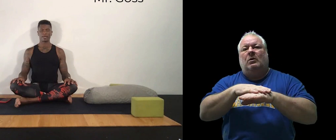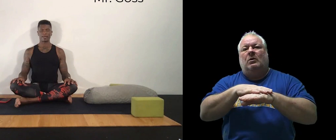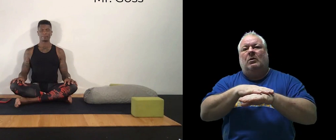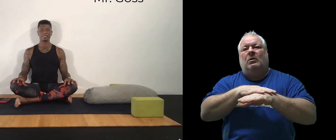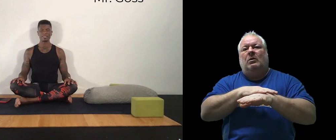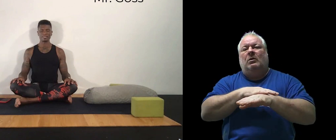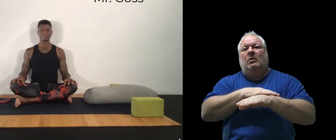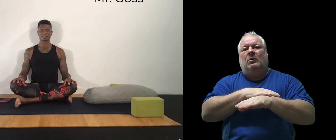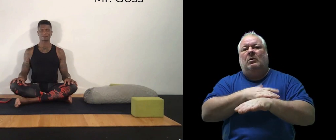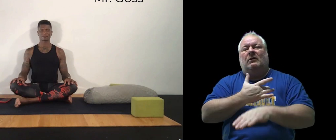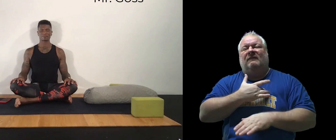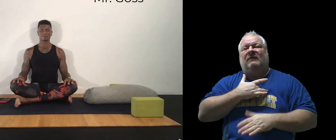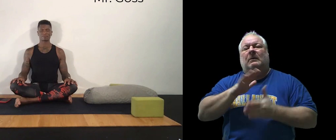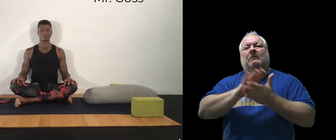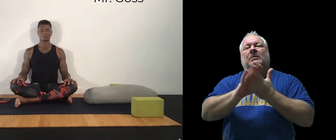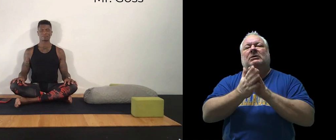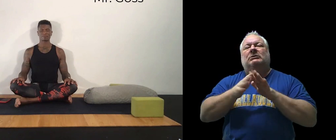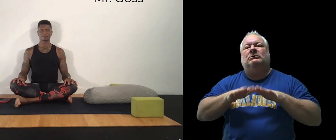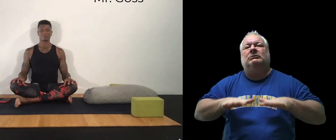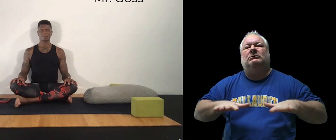Begin to feel that peace